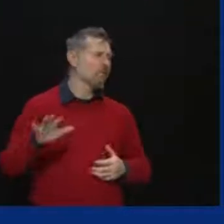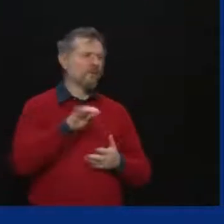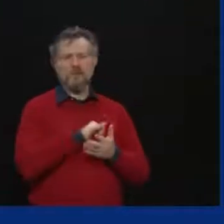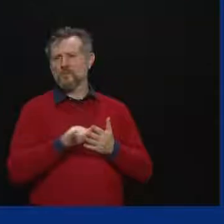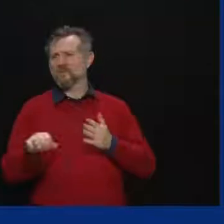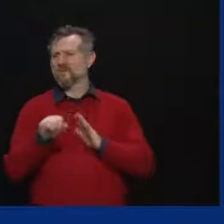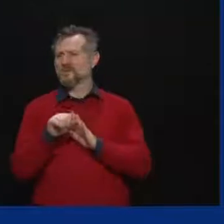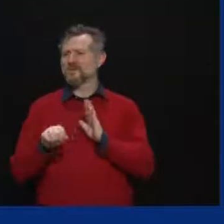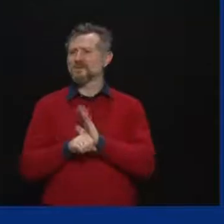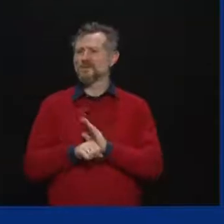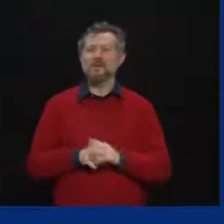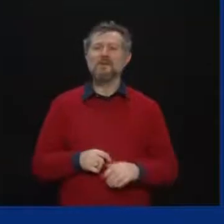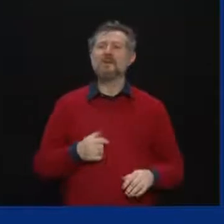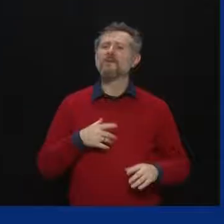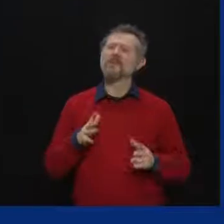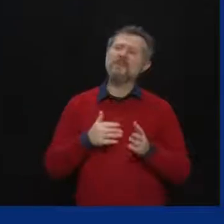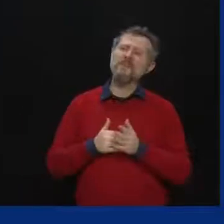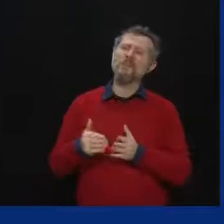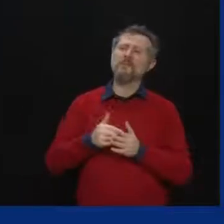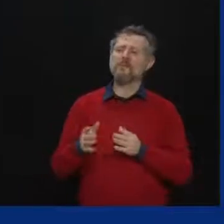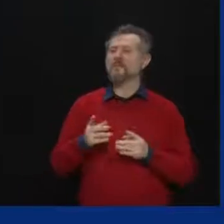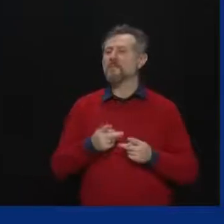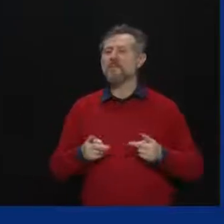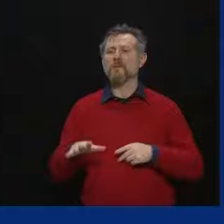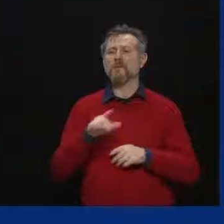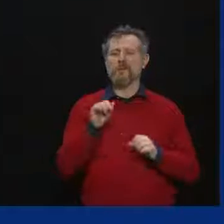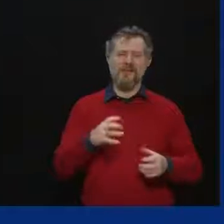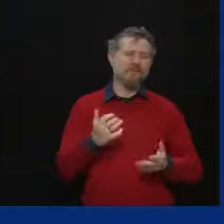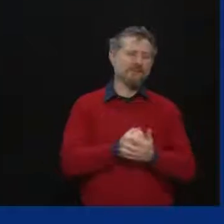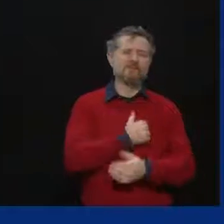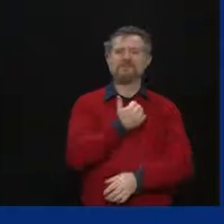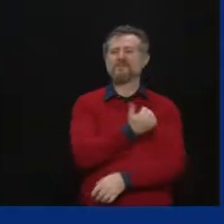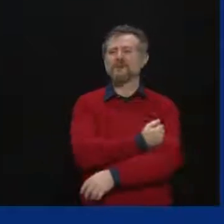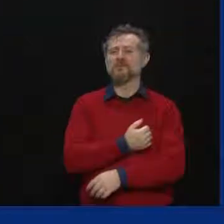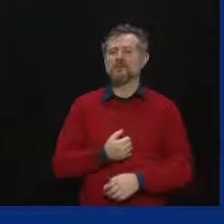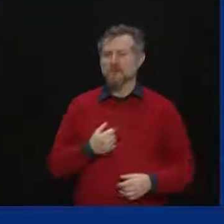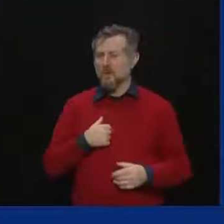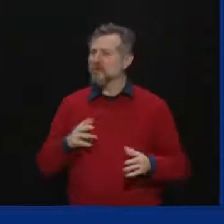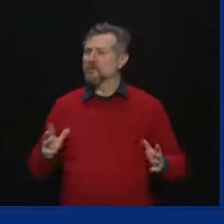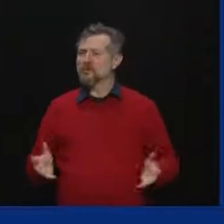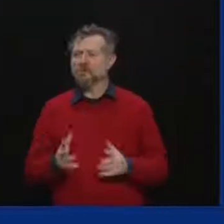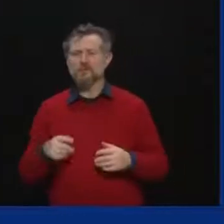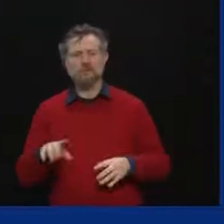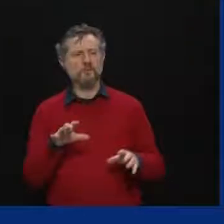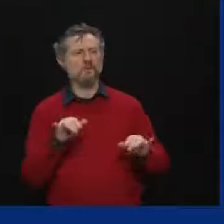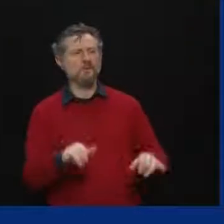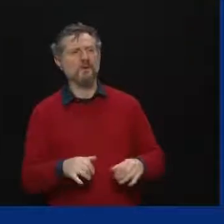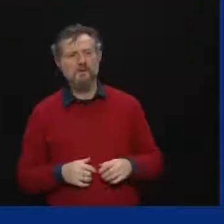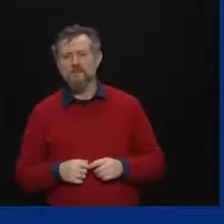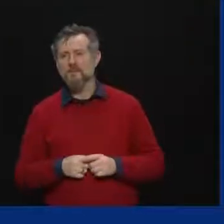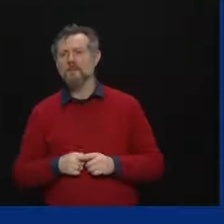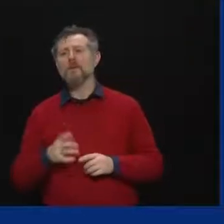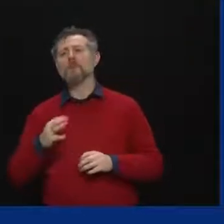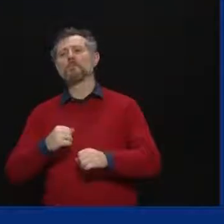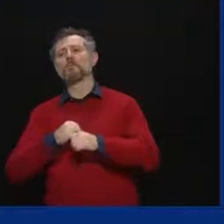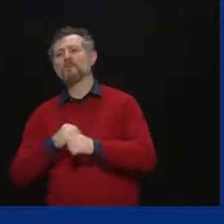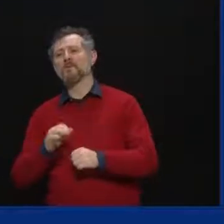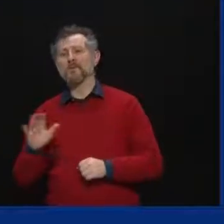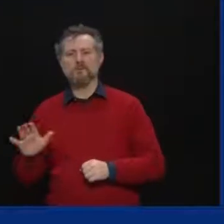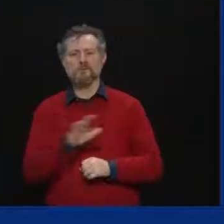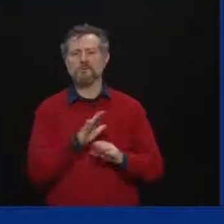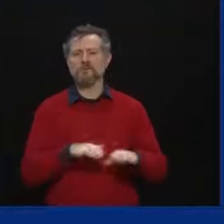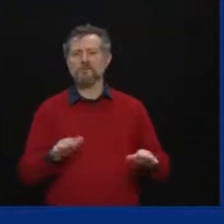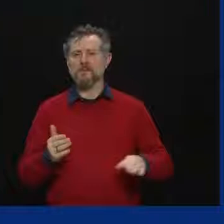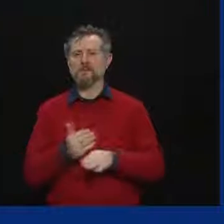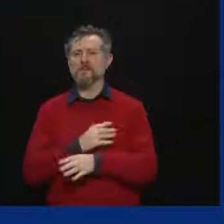literally thousands of locations you can get vaccinated, and we encourage you to do so. Get your children protected before they head into the next